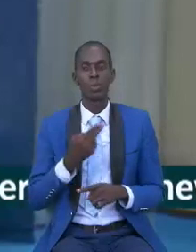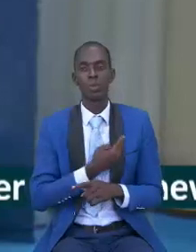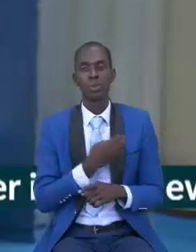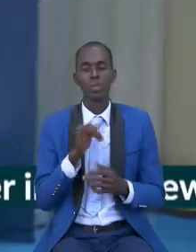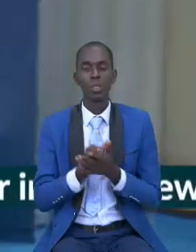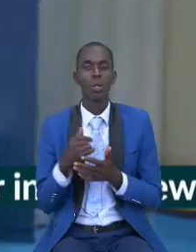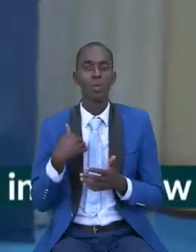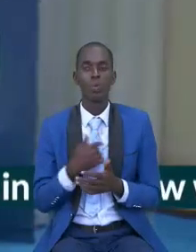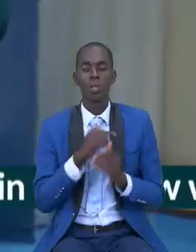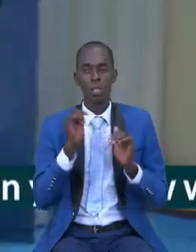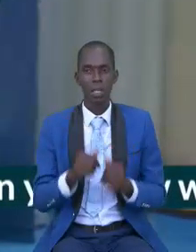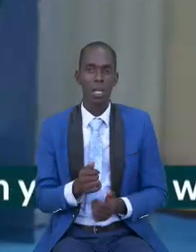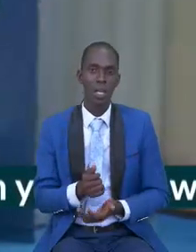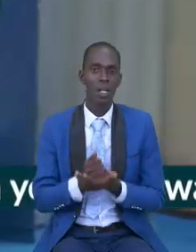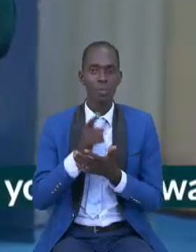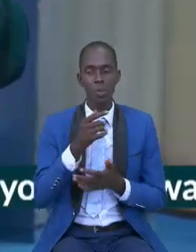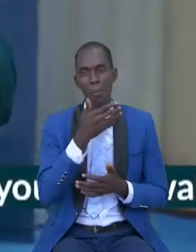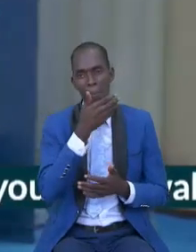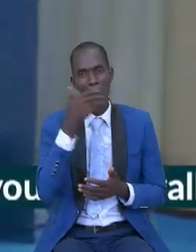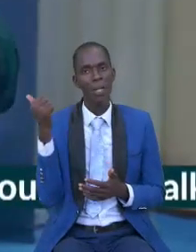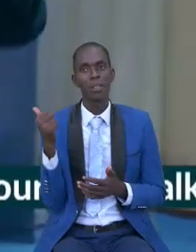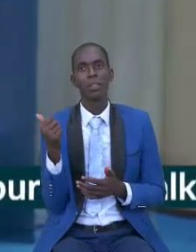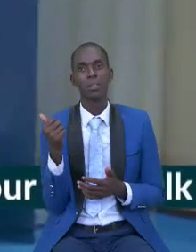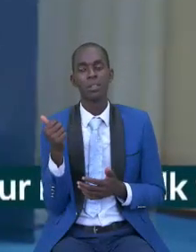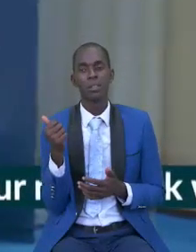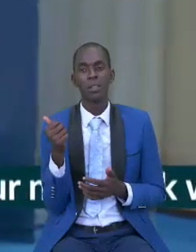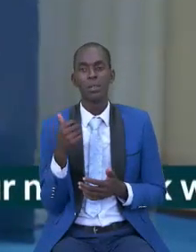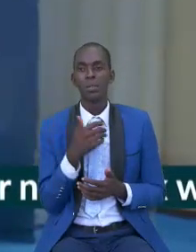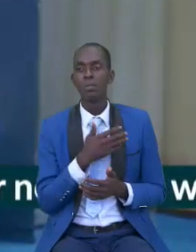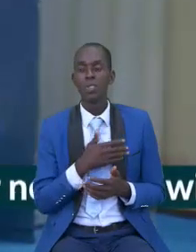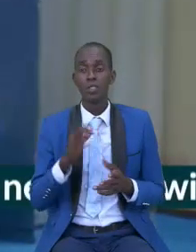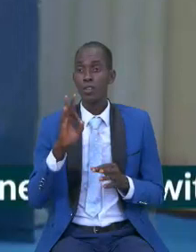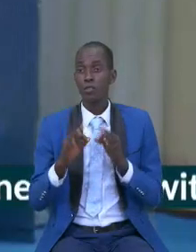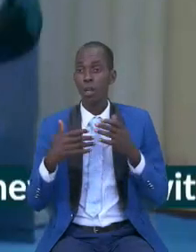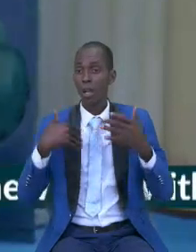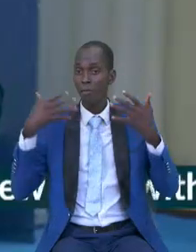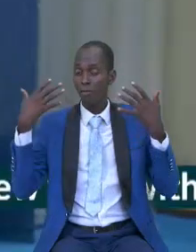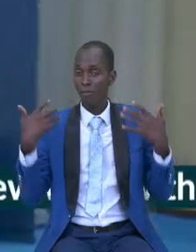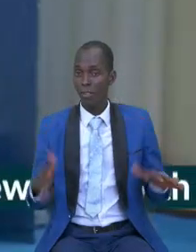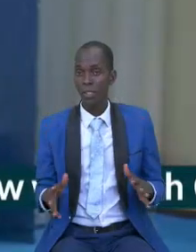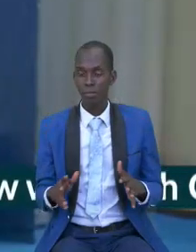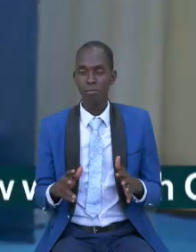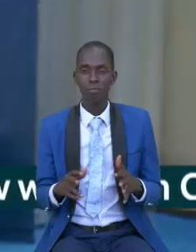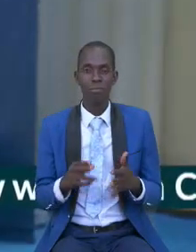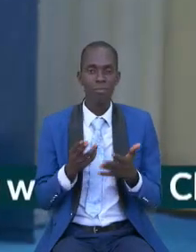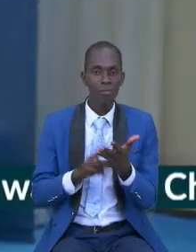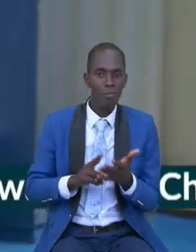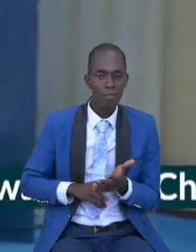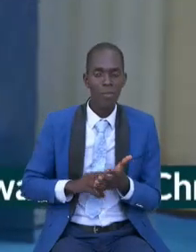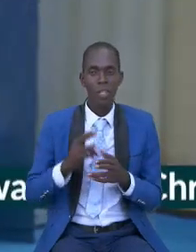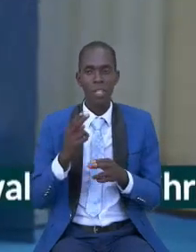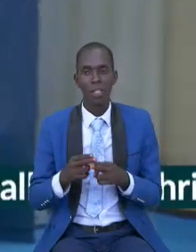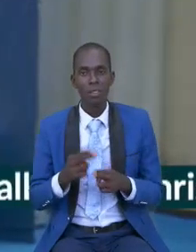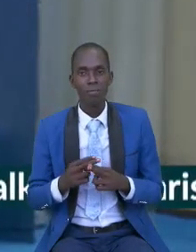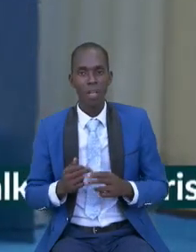and how to help you. Counselors, if you are finished, can you wave the flags now? Because we are